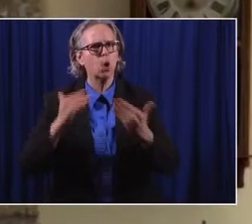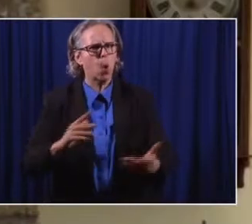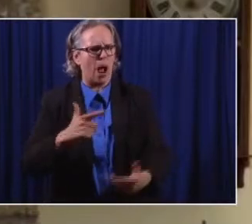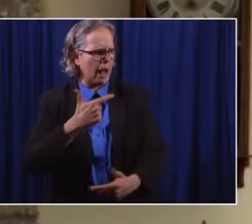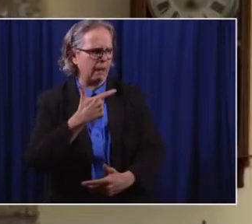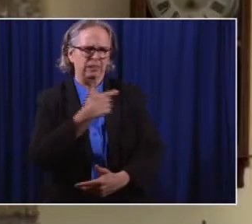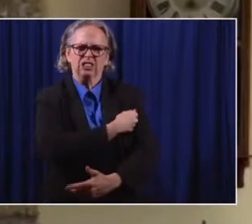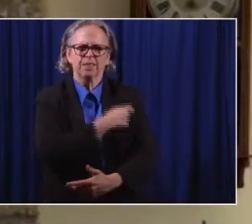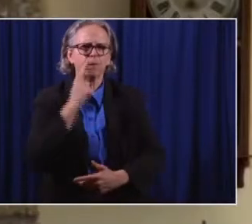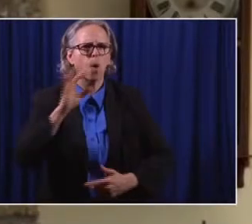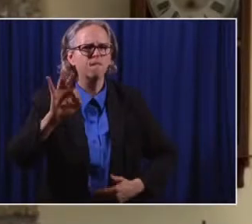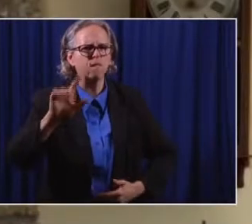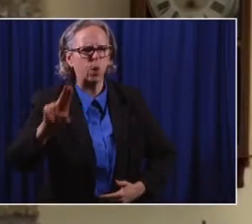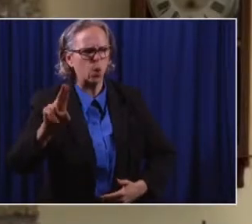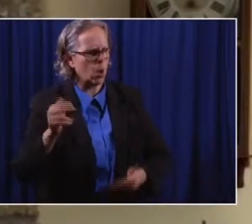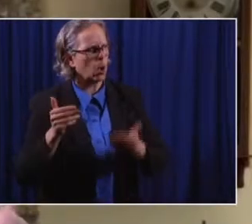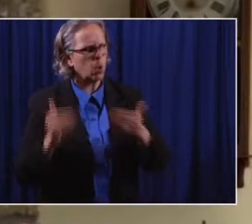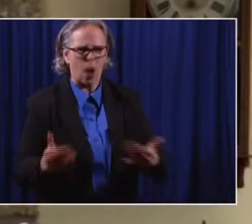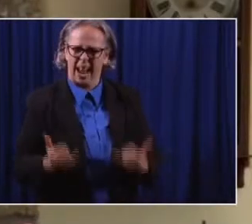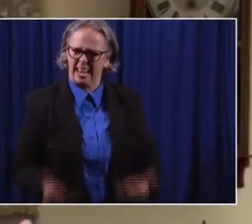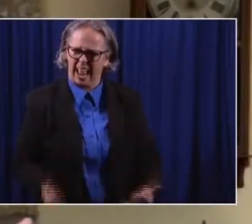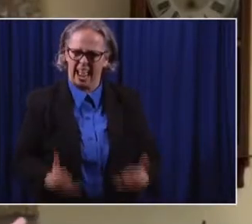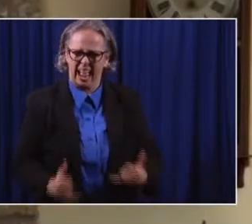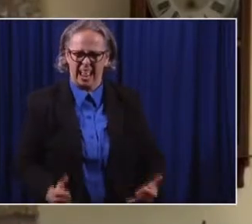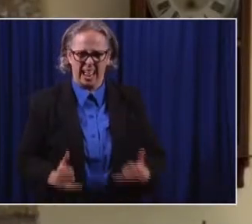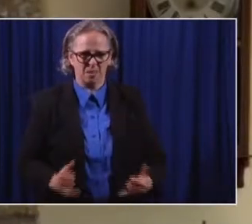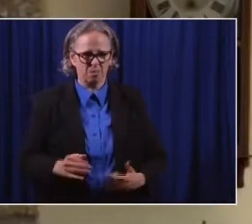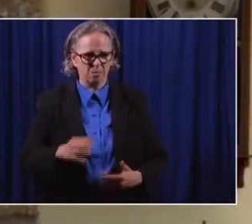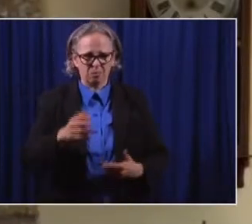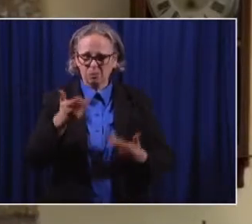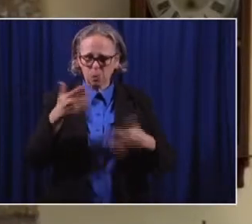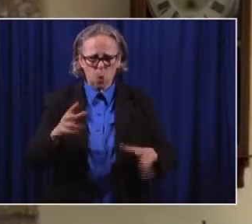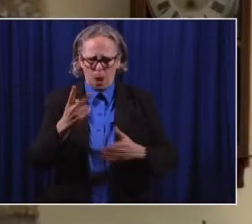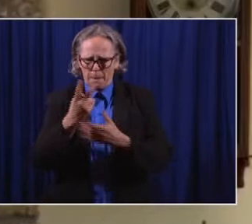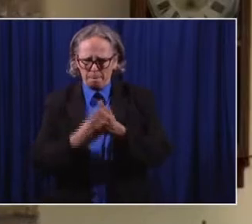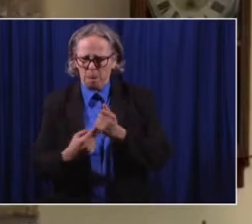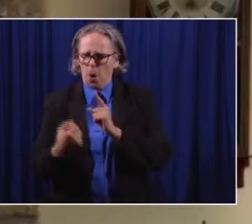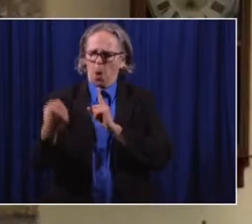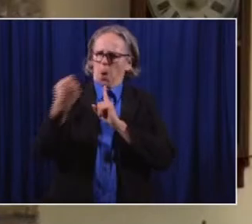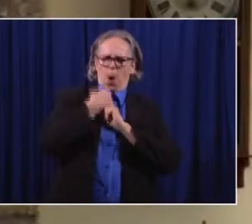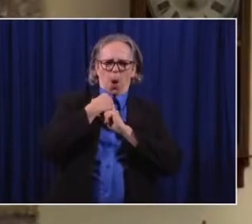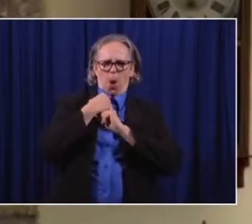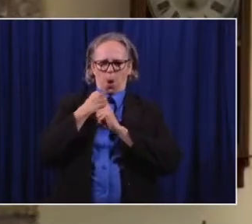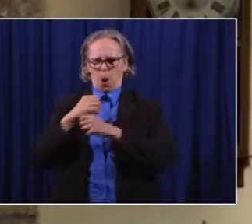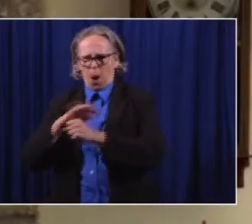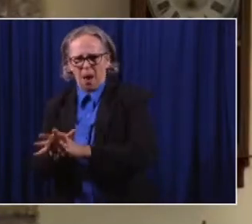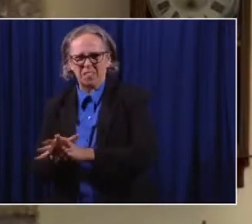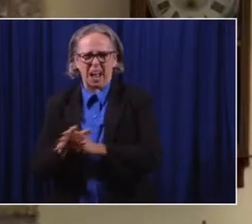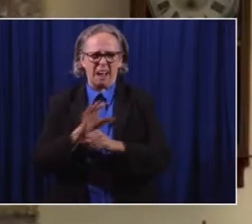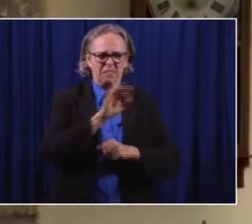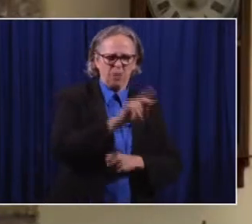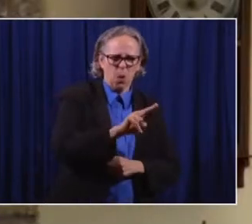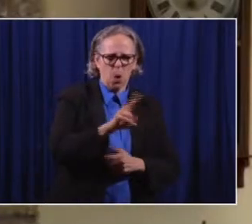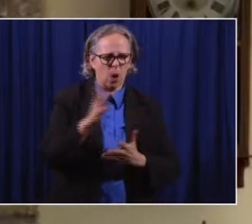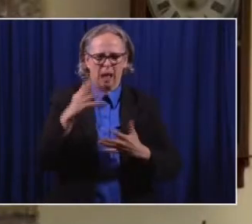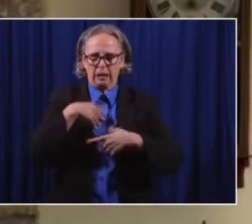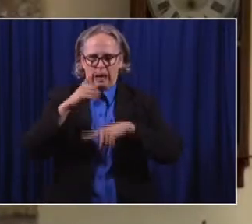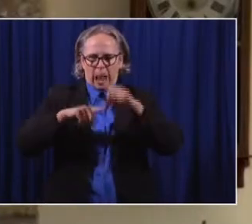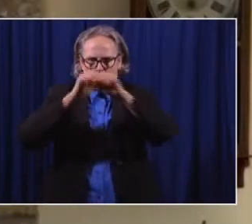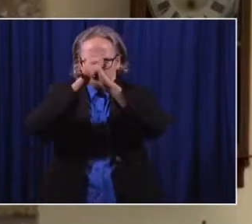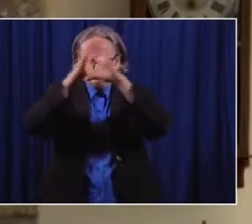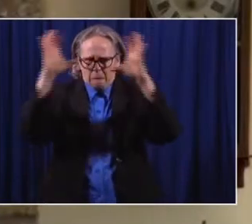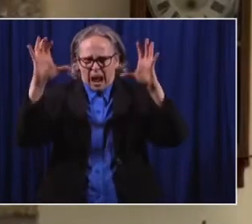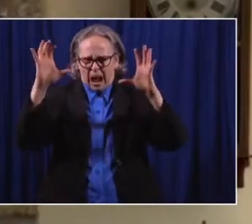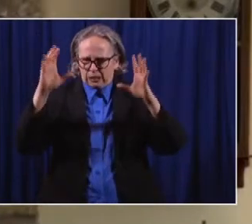What the health experts say is you don't want COVID and the flu at the same time. We don't know what that would be, but we certainly don't want to roll the